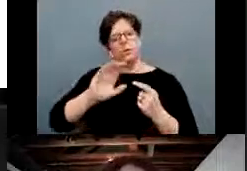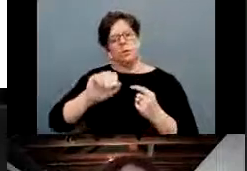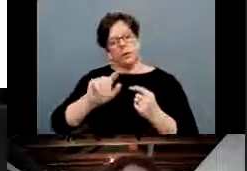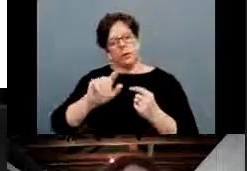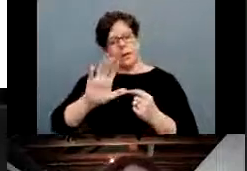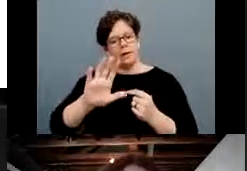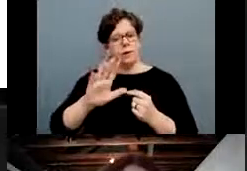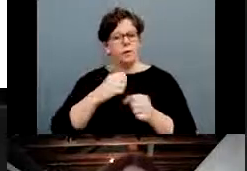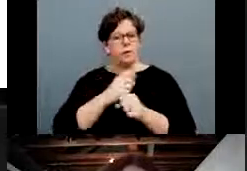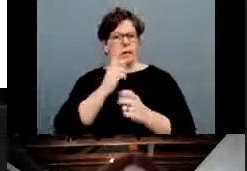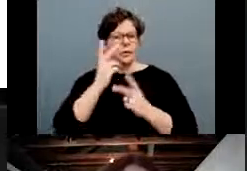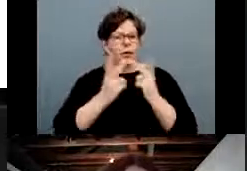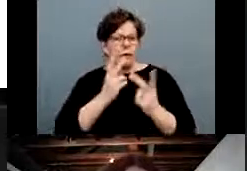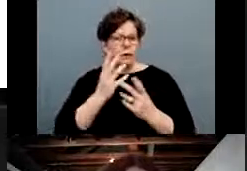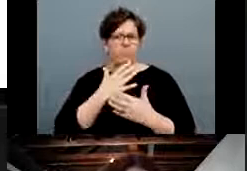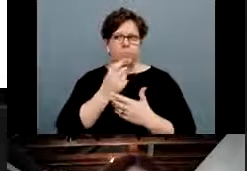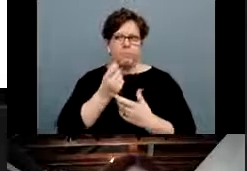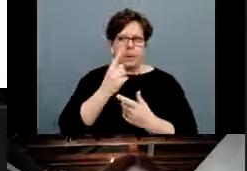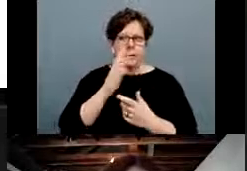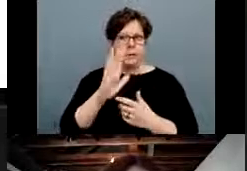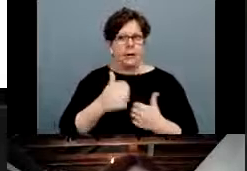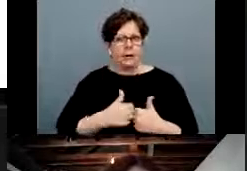and appreciation of his life and art.